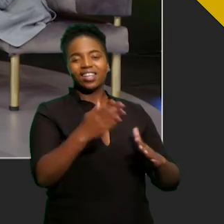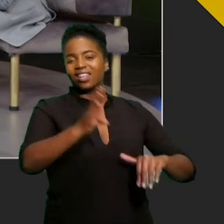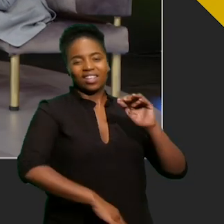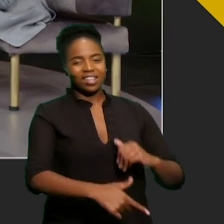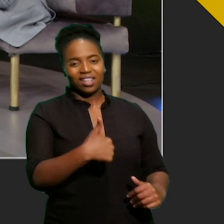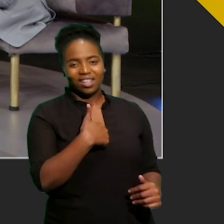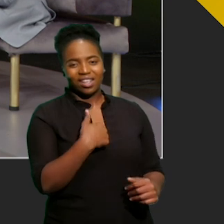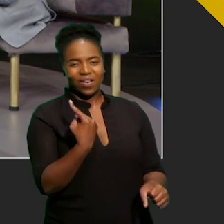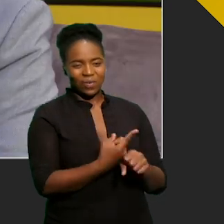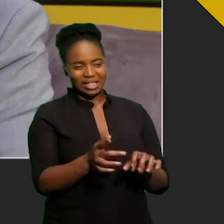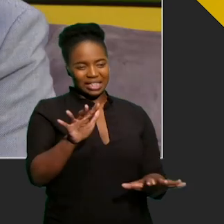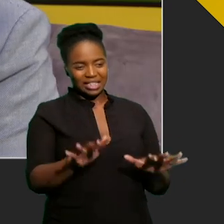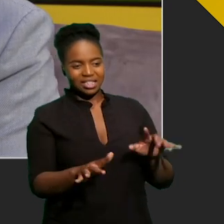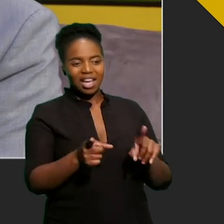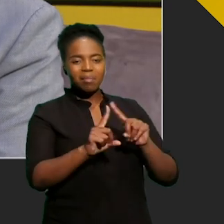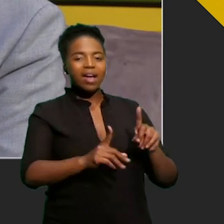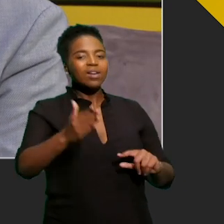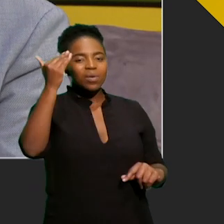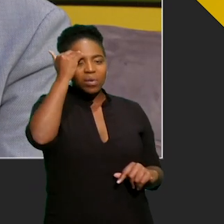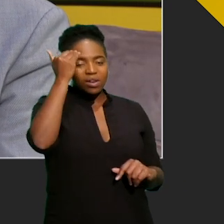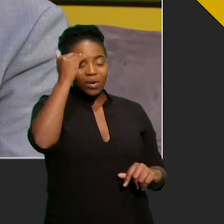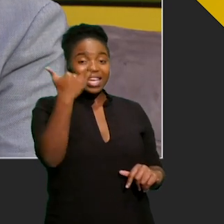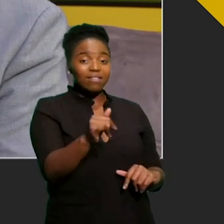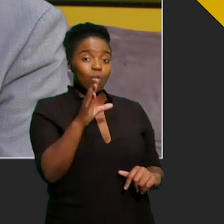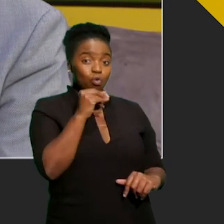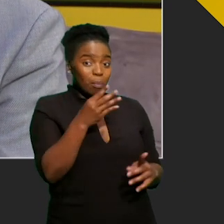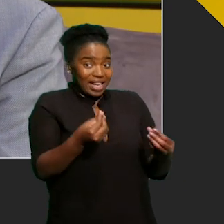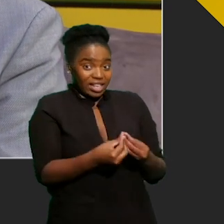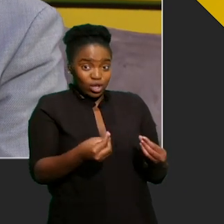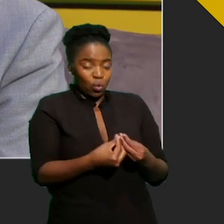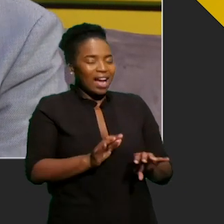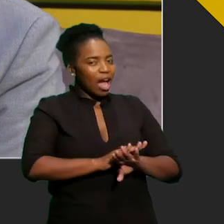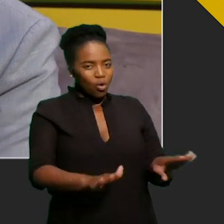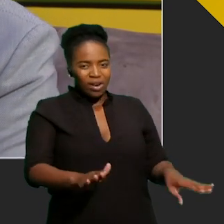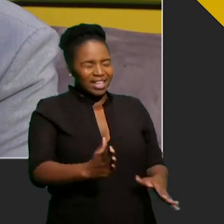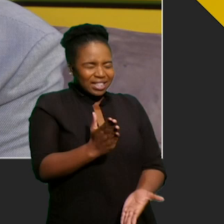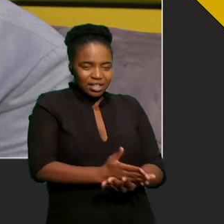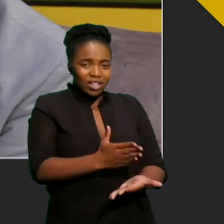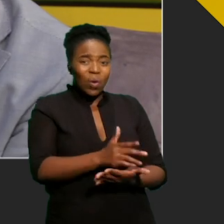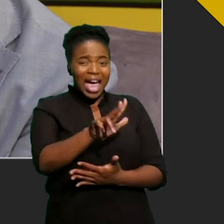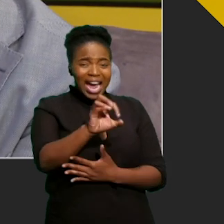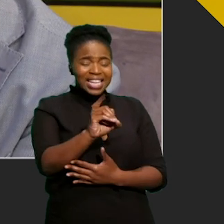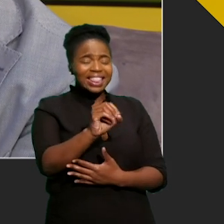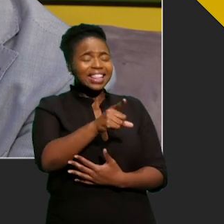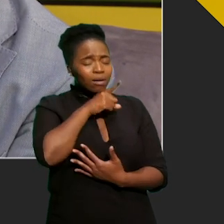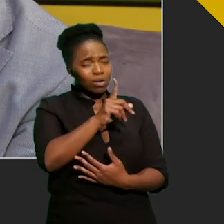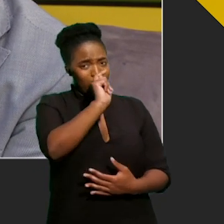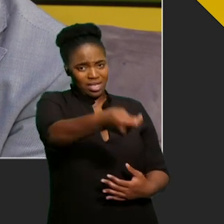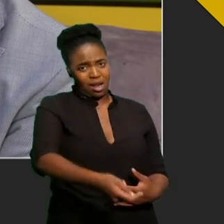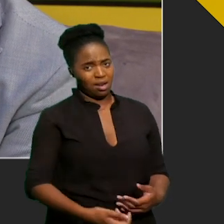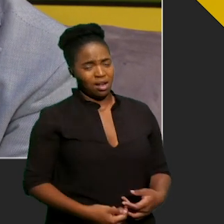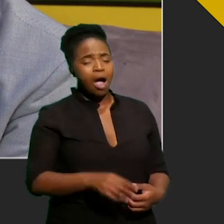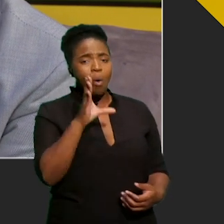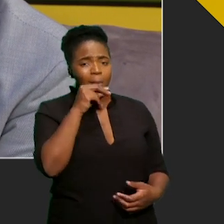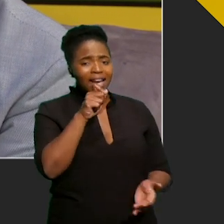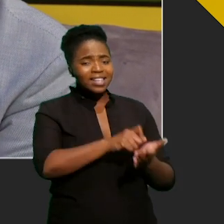always a touch and go. Yeah. But yeah. We know that if we say something that's not factual, we can be fined up to 80,000 rand. Yes. For just